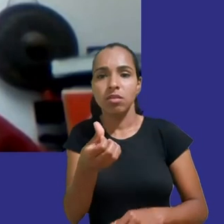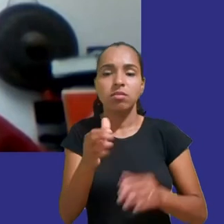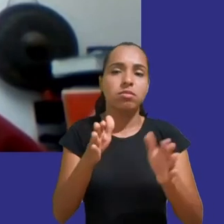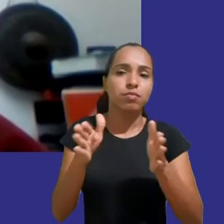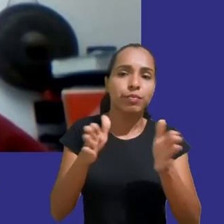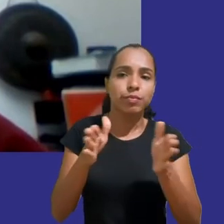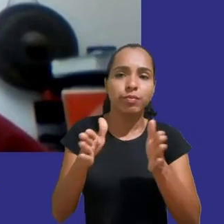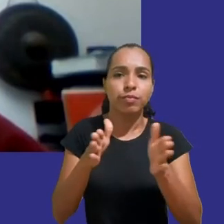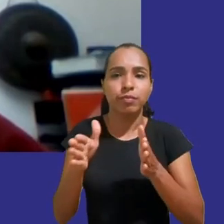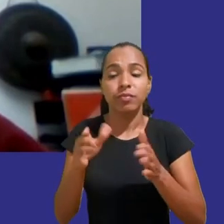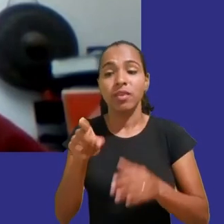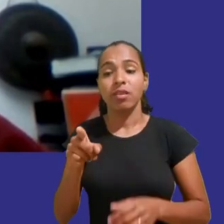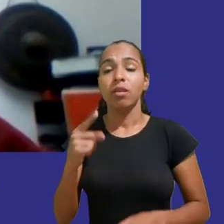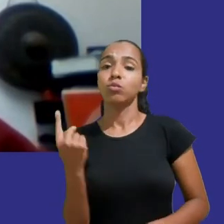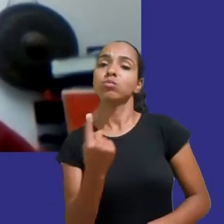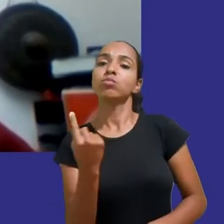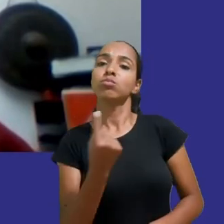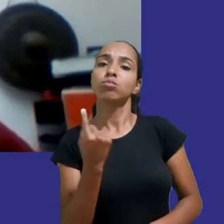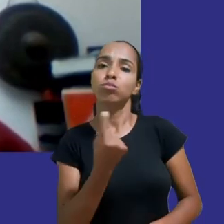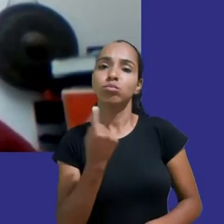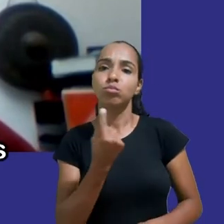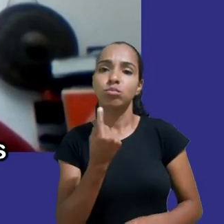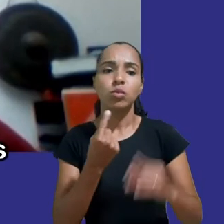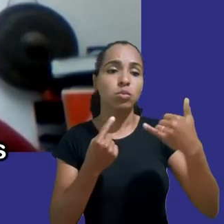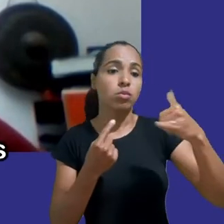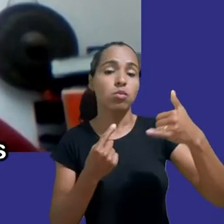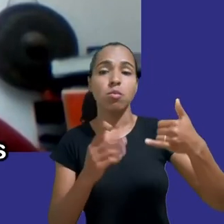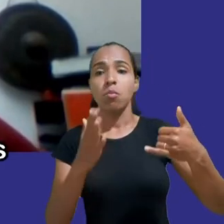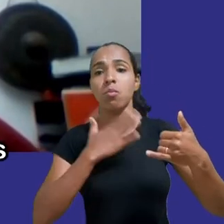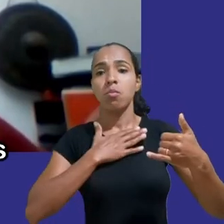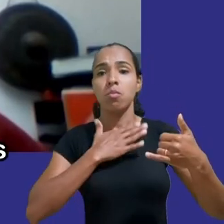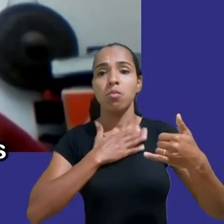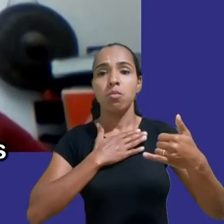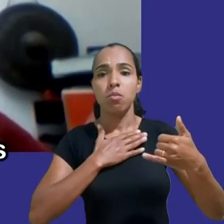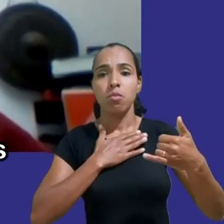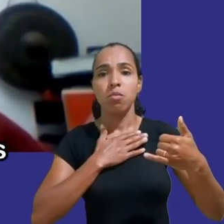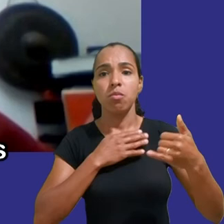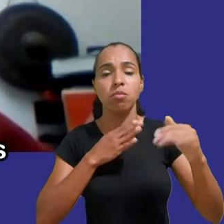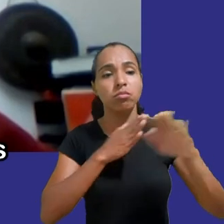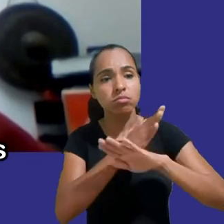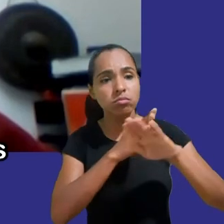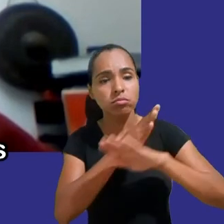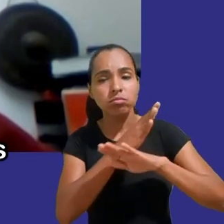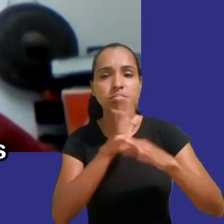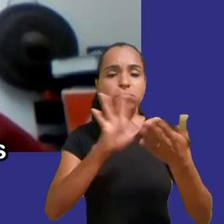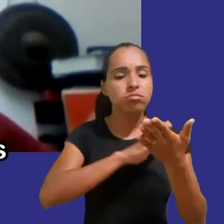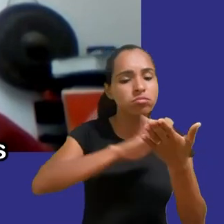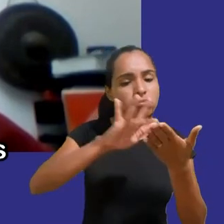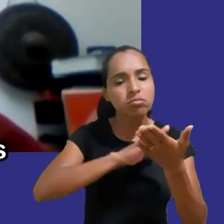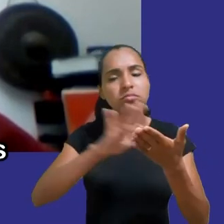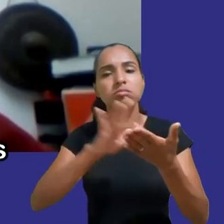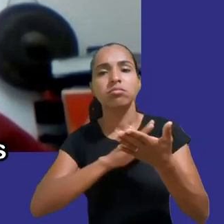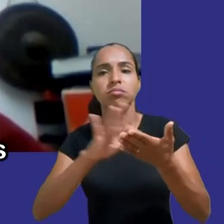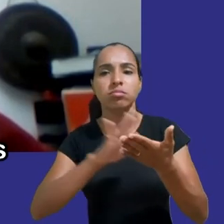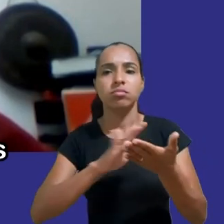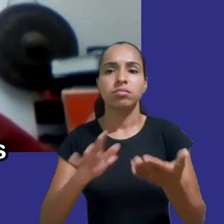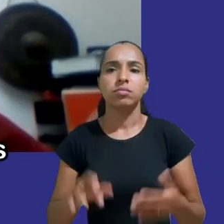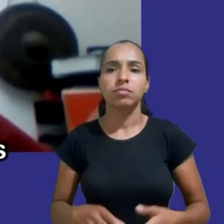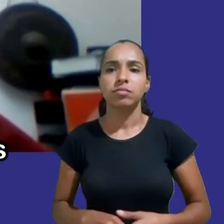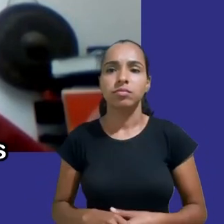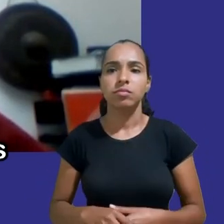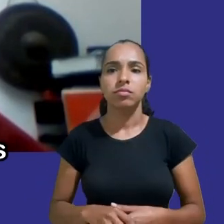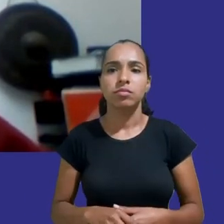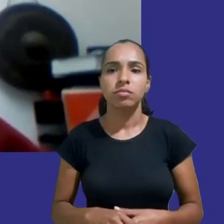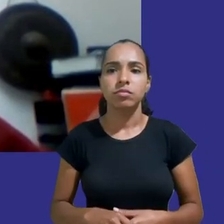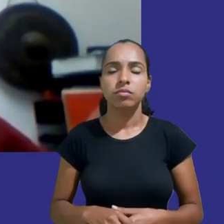on their own often with their own devices it should not be up to them and they are often overworked and under timed